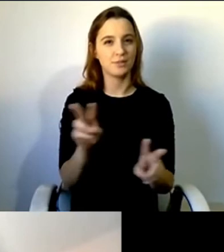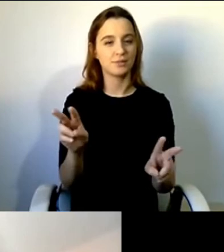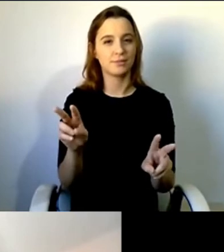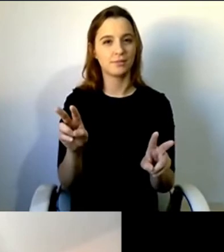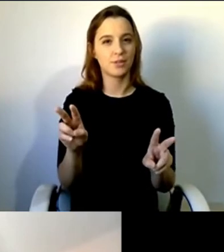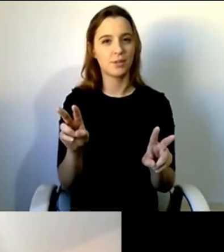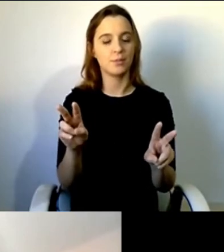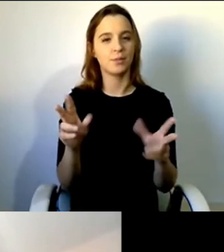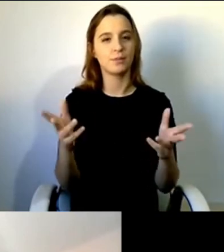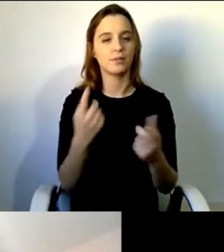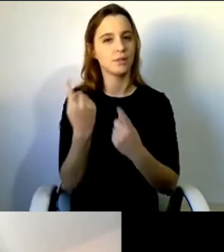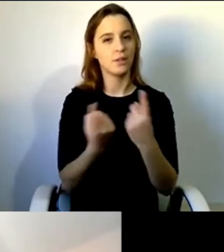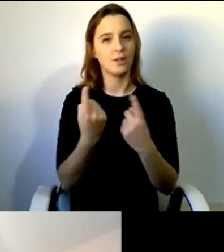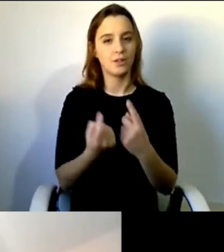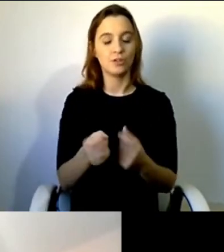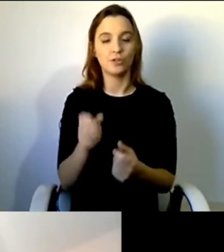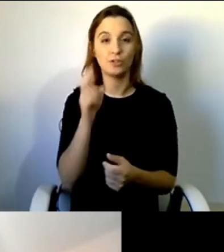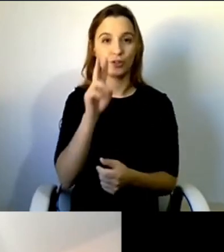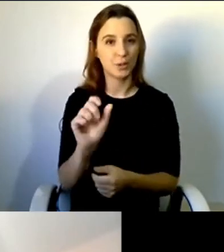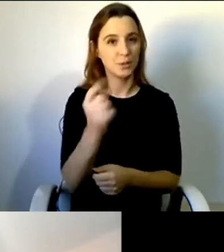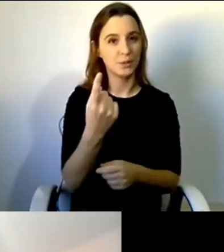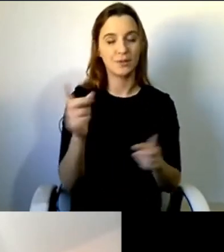time, others unfortunately,